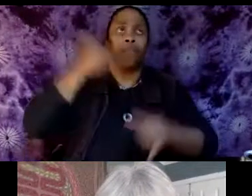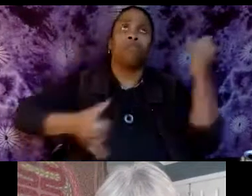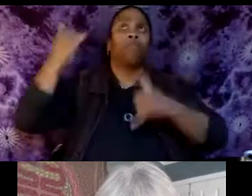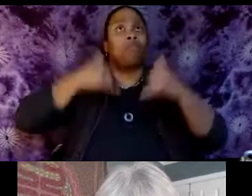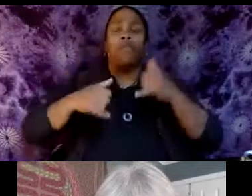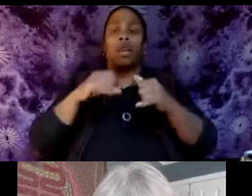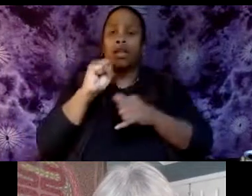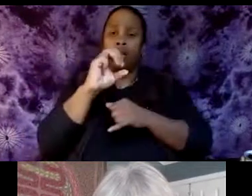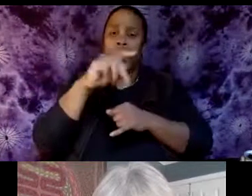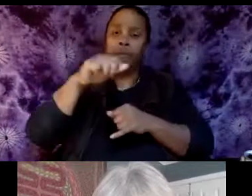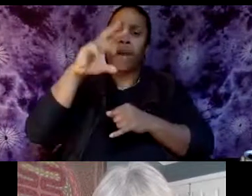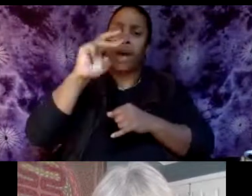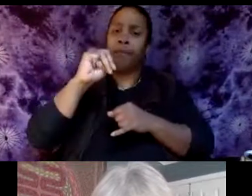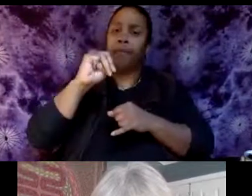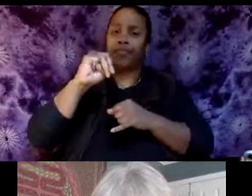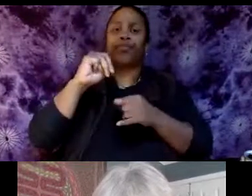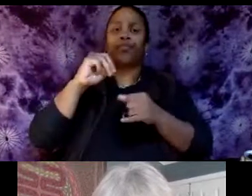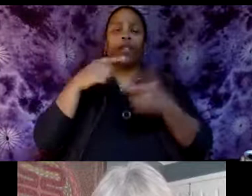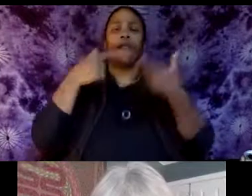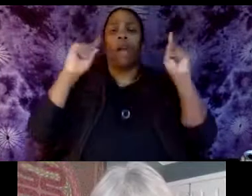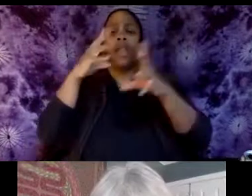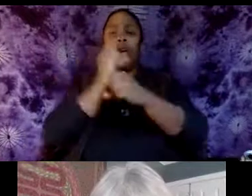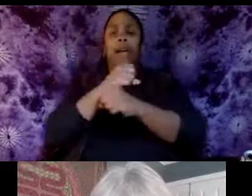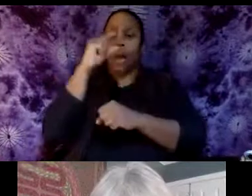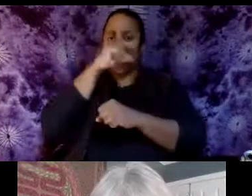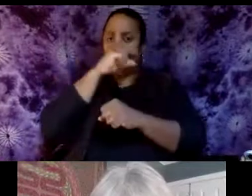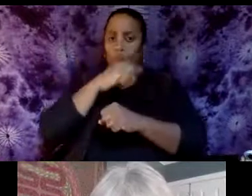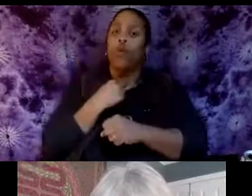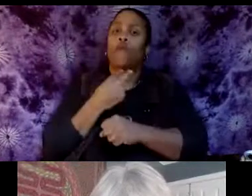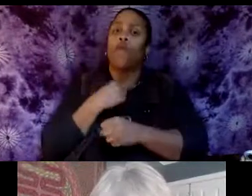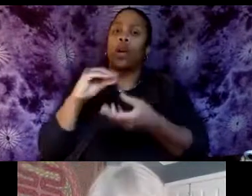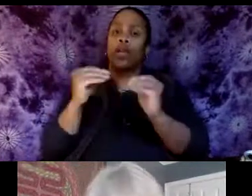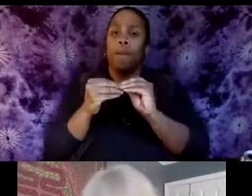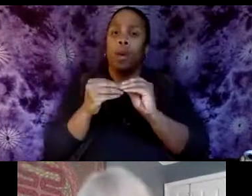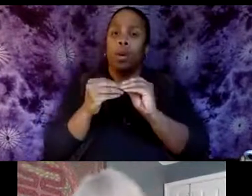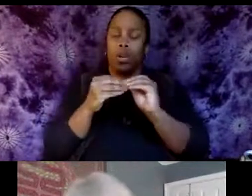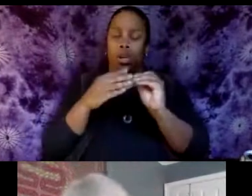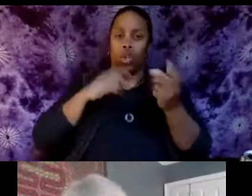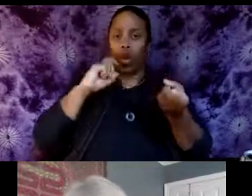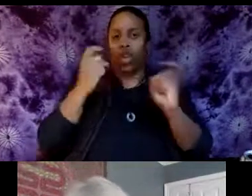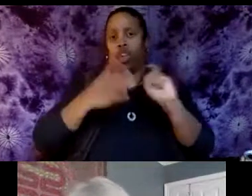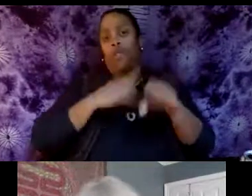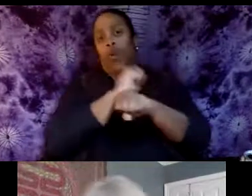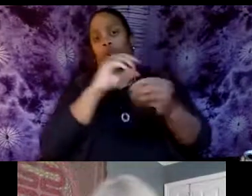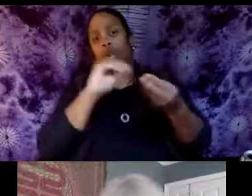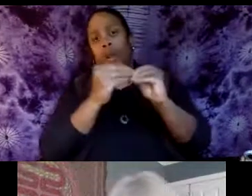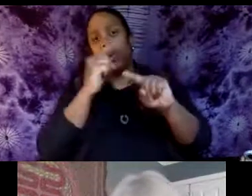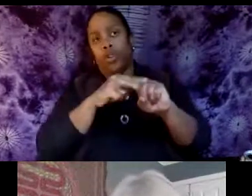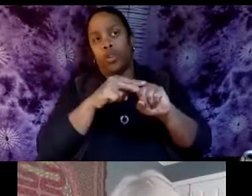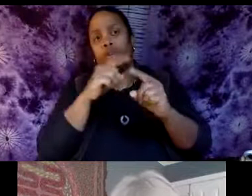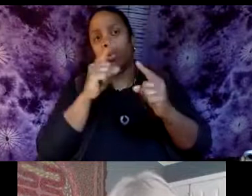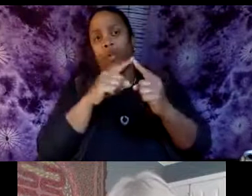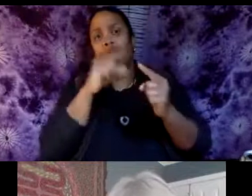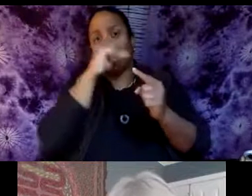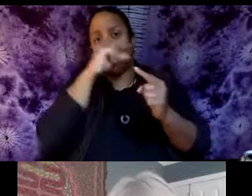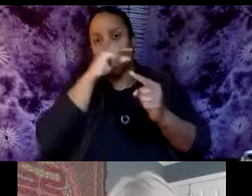number. And with a Google Voice number, so I changed my work number to a Google Voice number. And now everybody